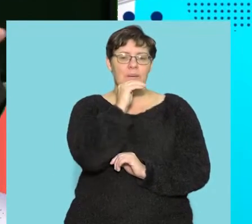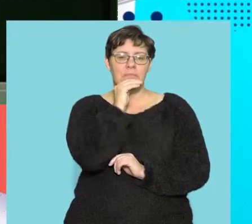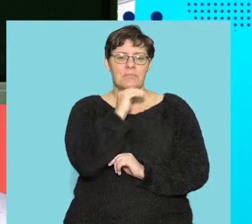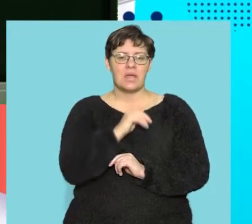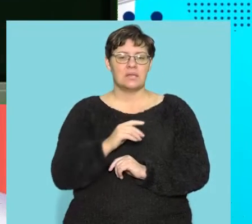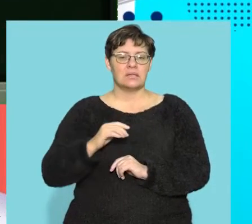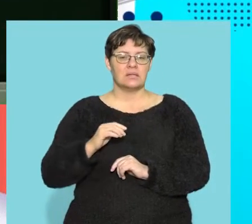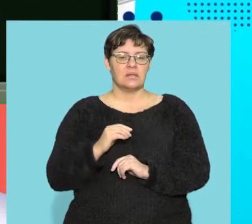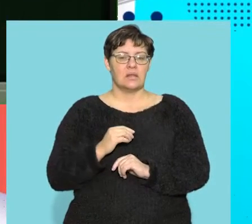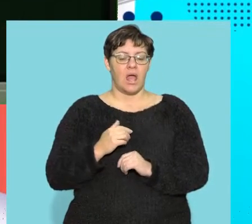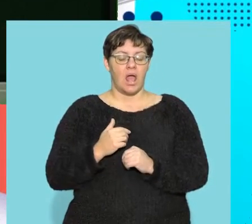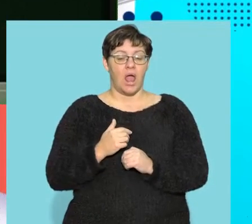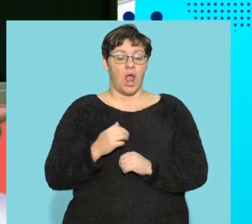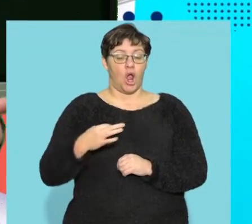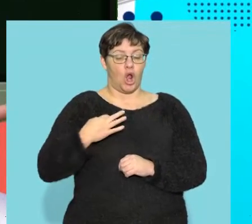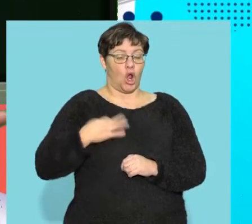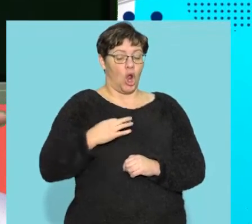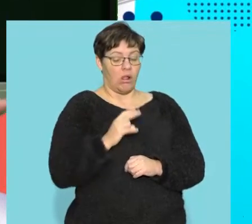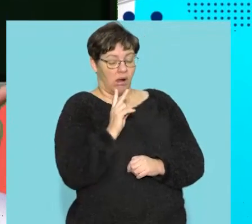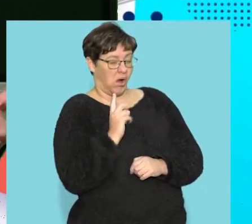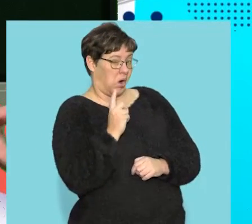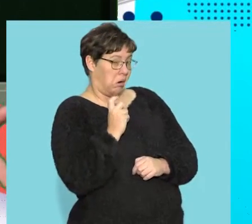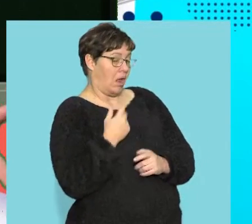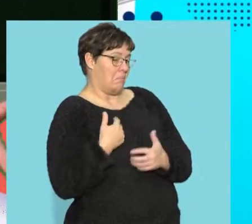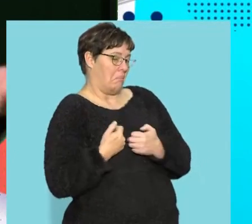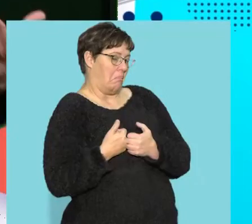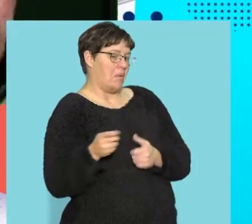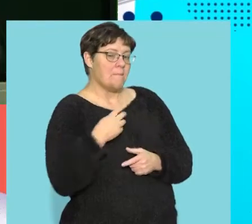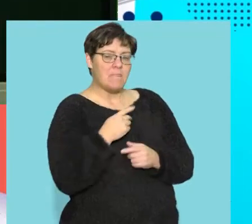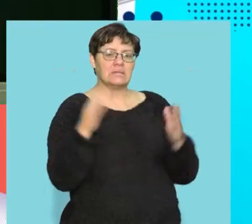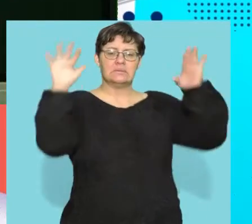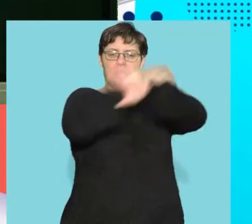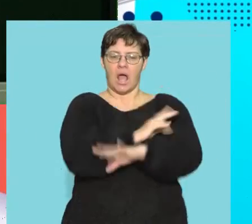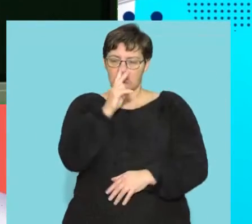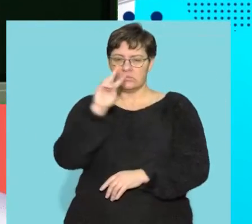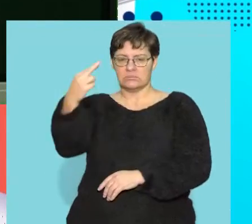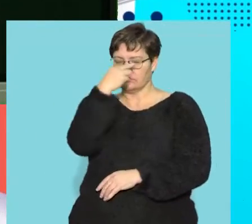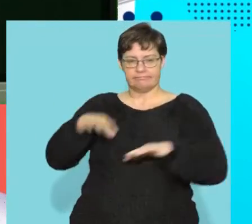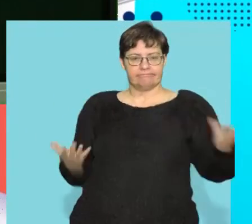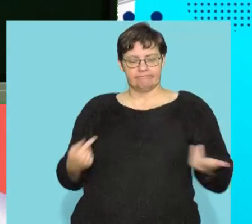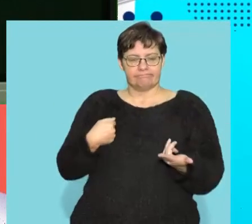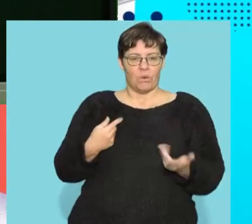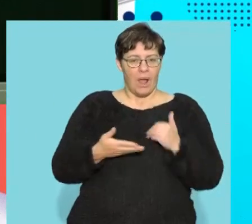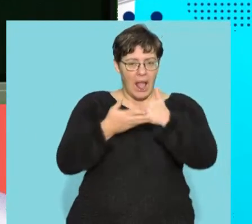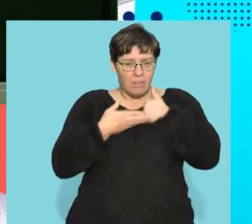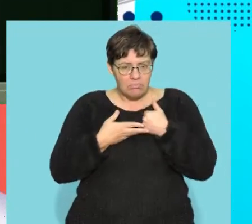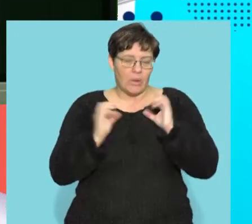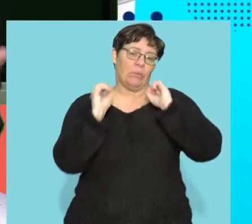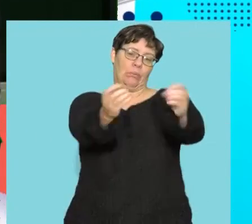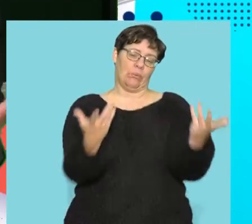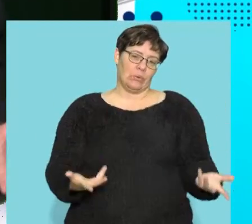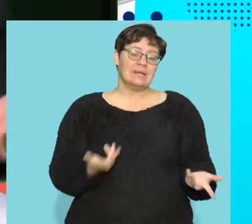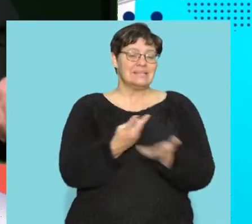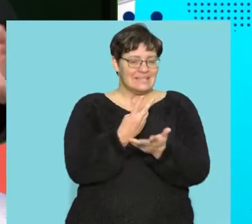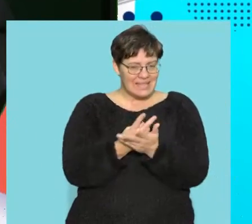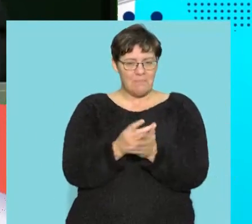girl in the dark. She can't see you. So obviously, if you do not advertise your wares, you're